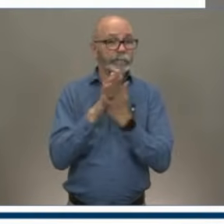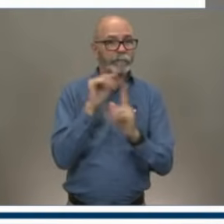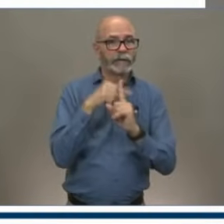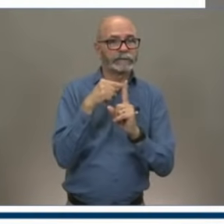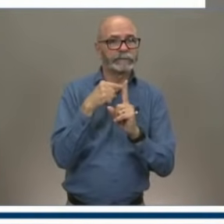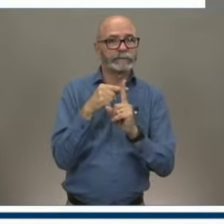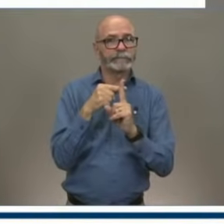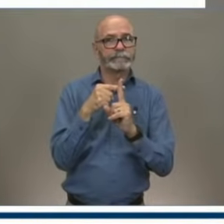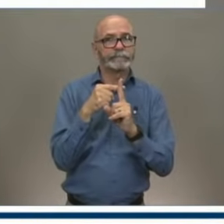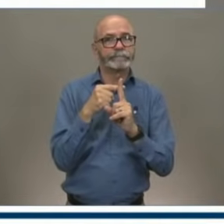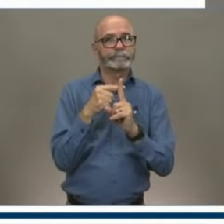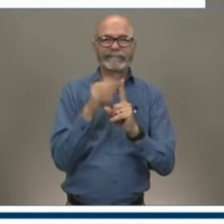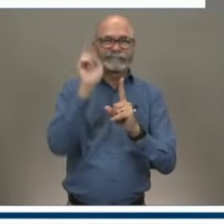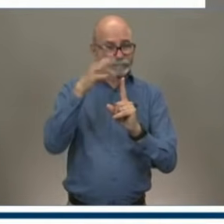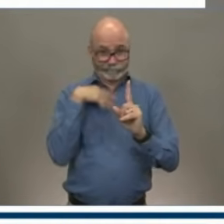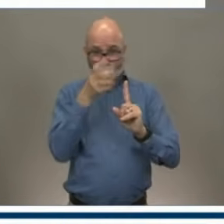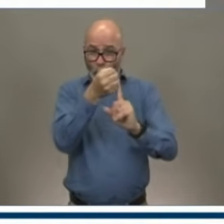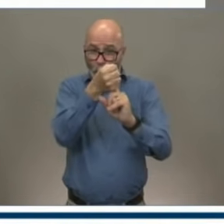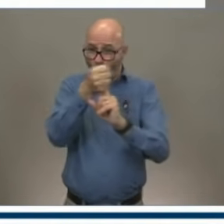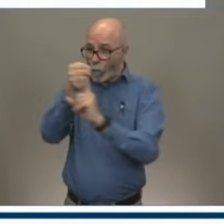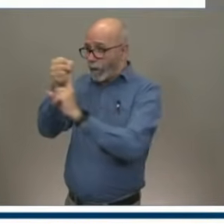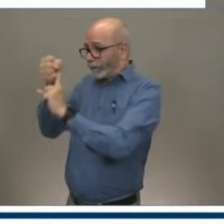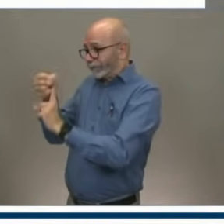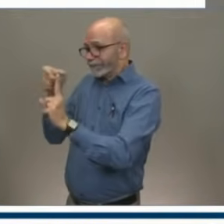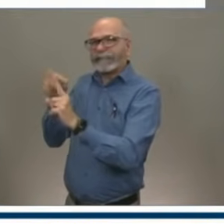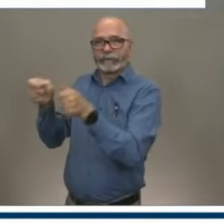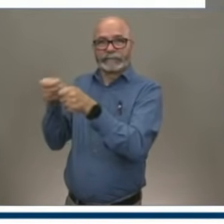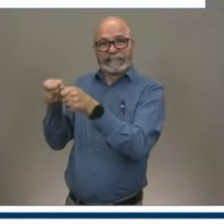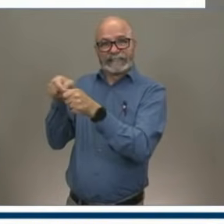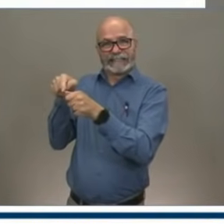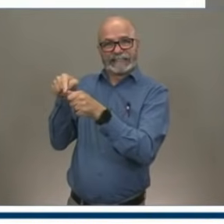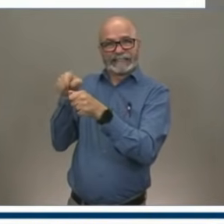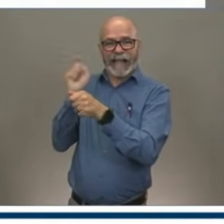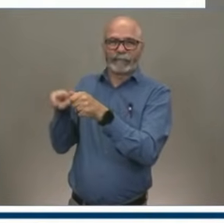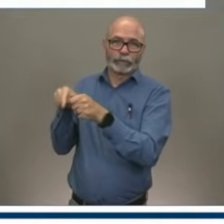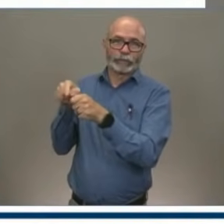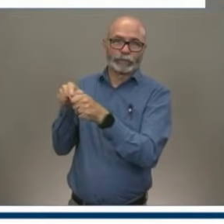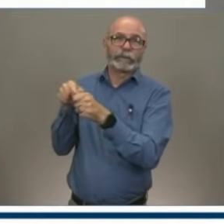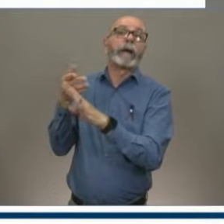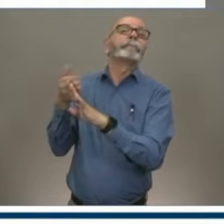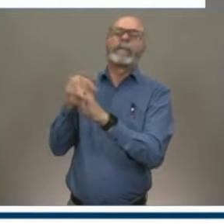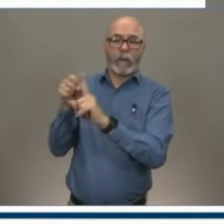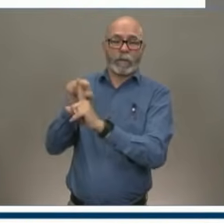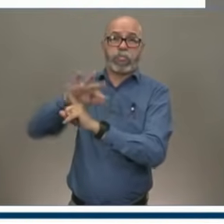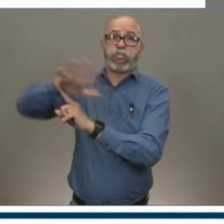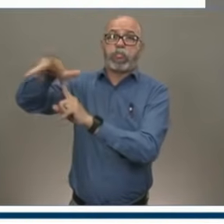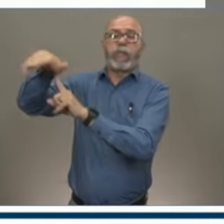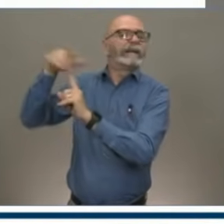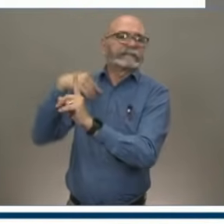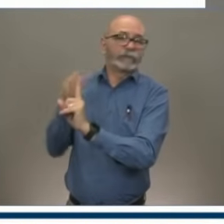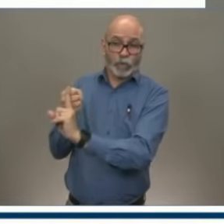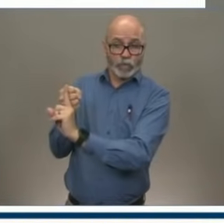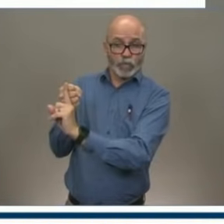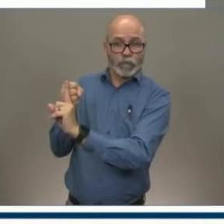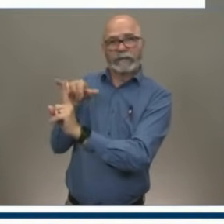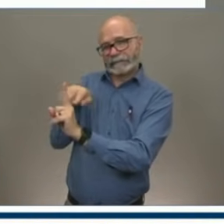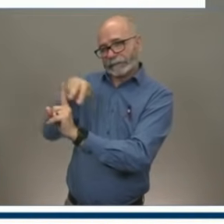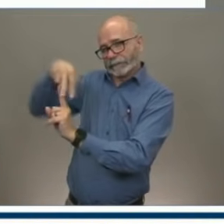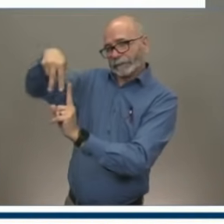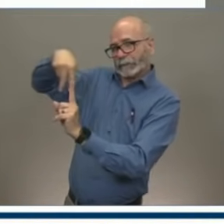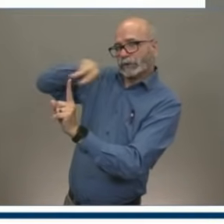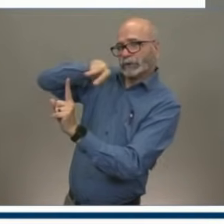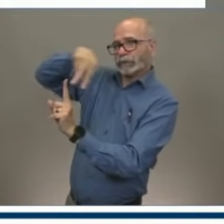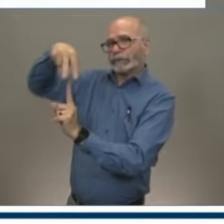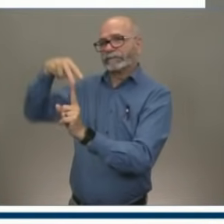these cases and help prevent further spread by the early identification. And very often, the positives have been people